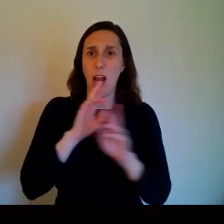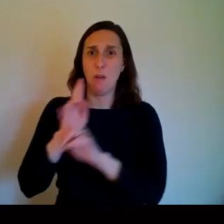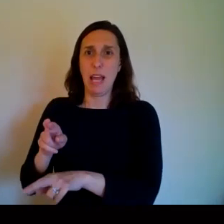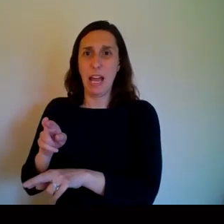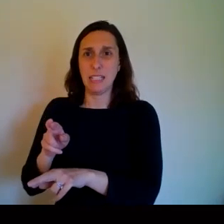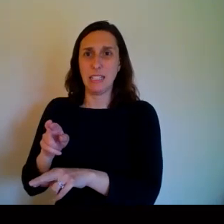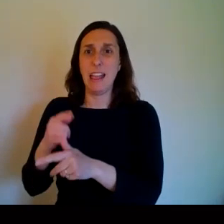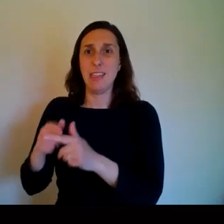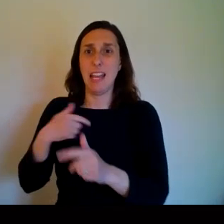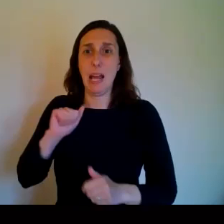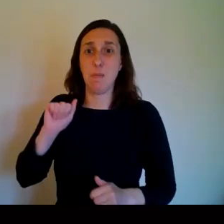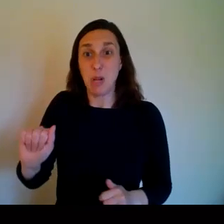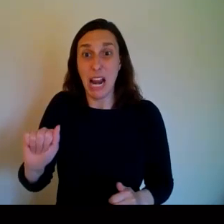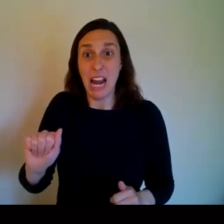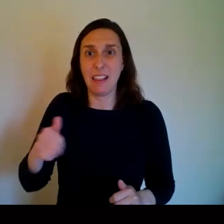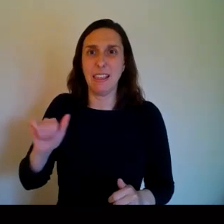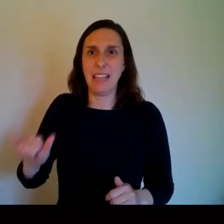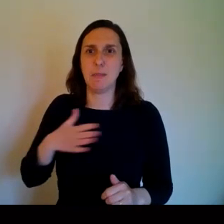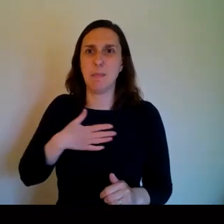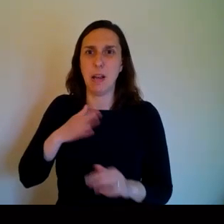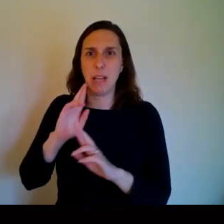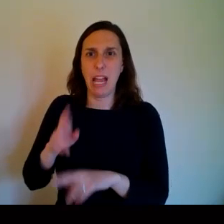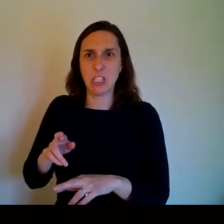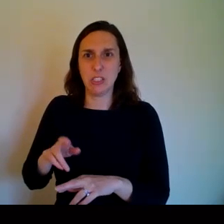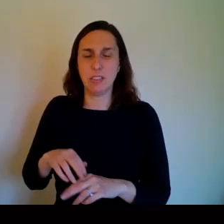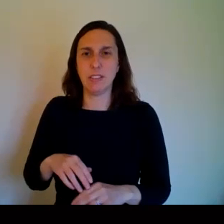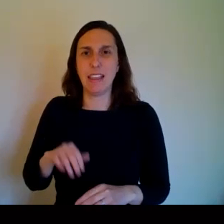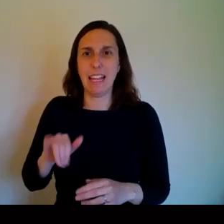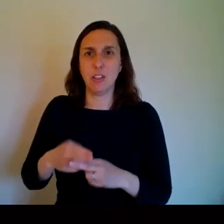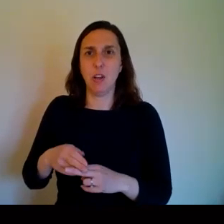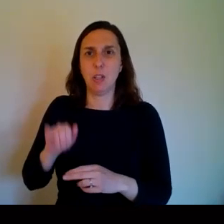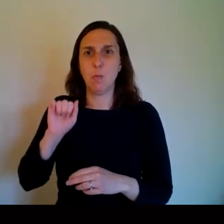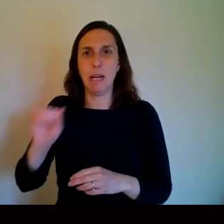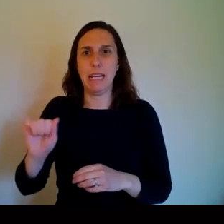I brake, that's my reaction, and so that's the braking distance.